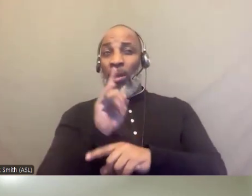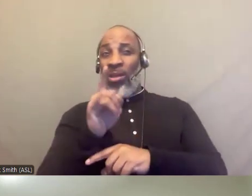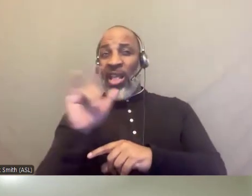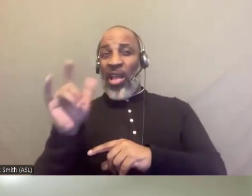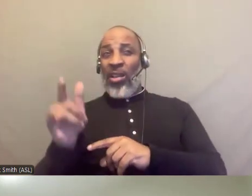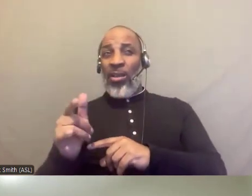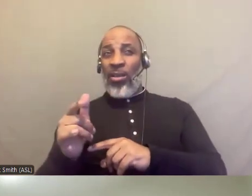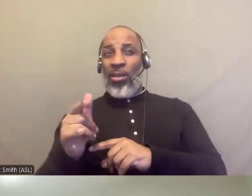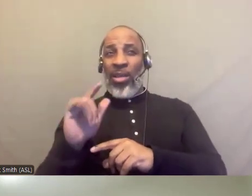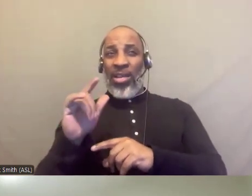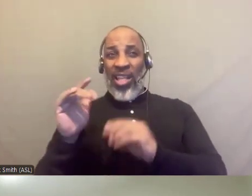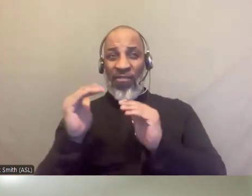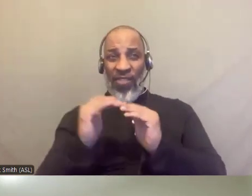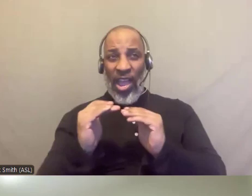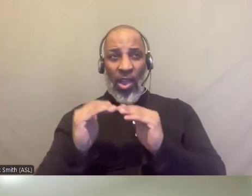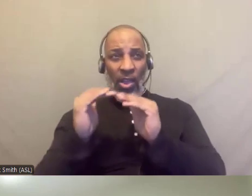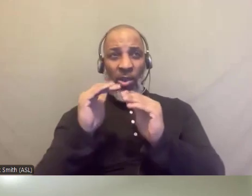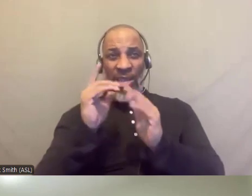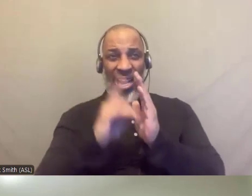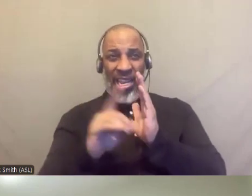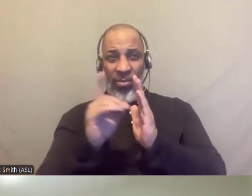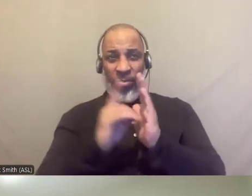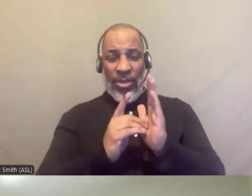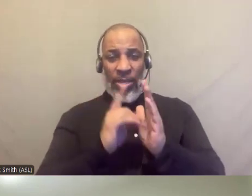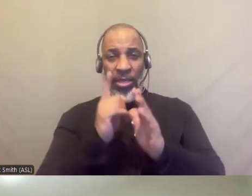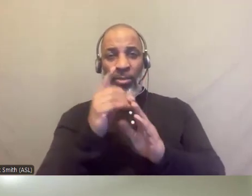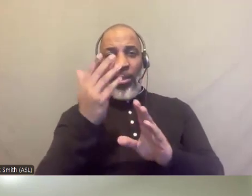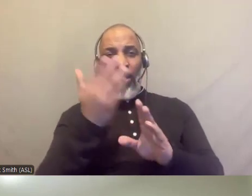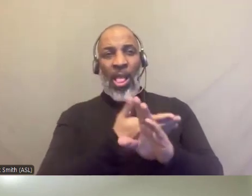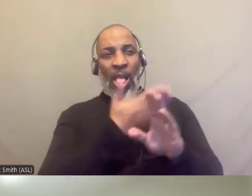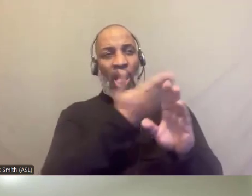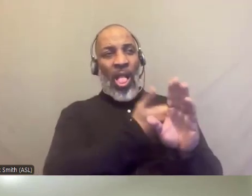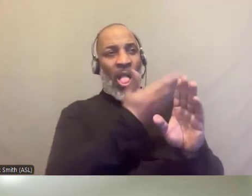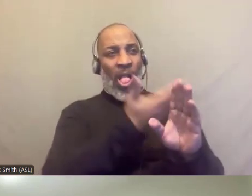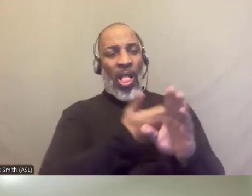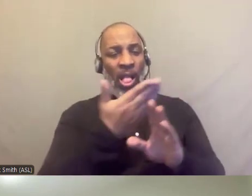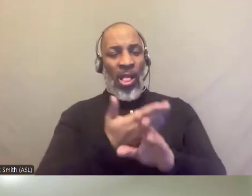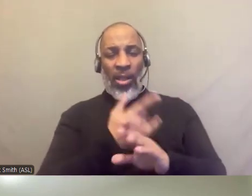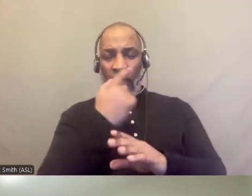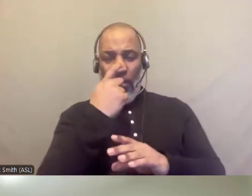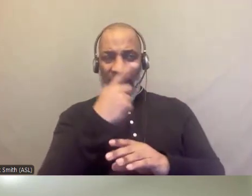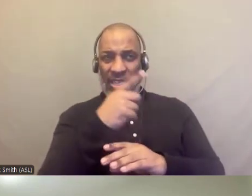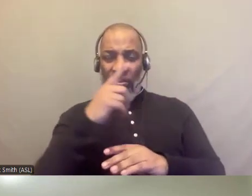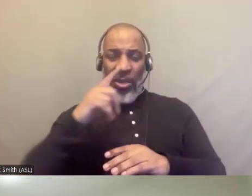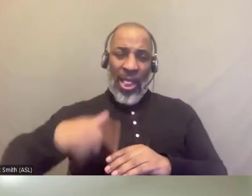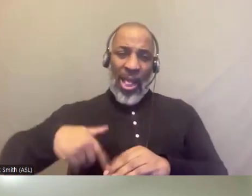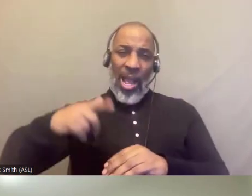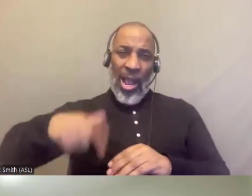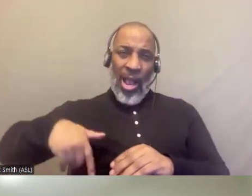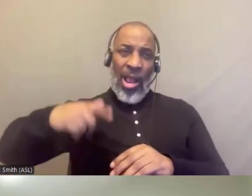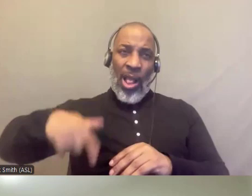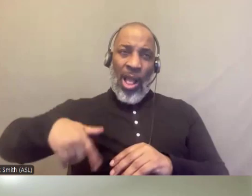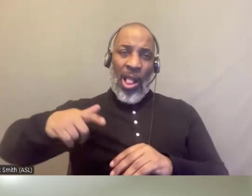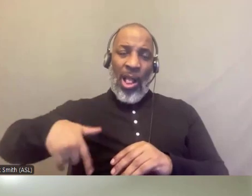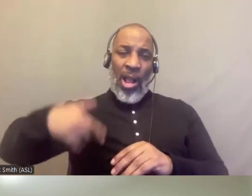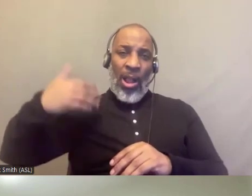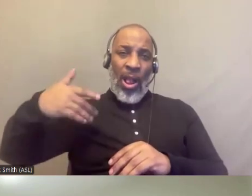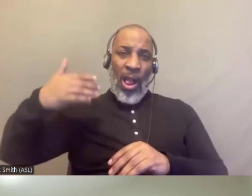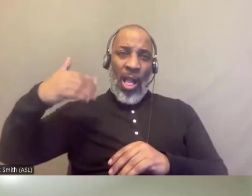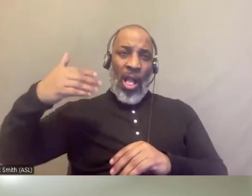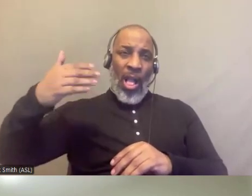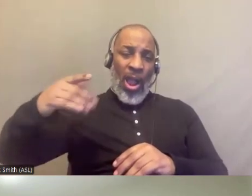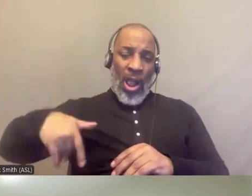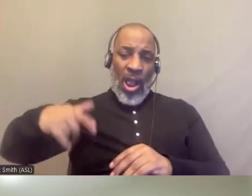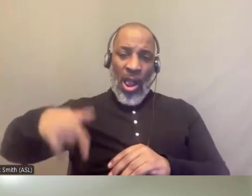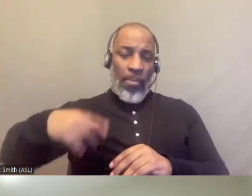So would that be discrimination? She's now been terminated because she's been pretty regularly late for work. She has